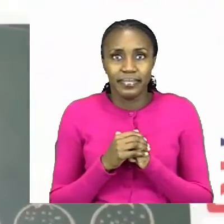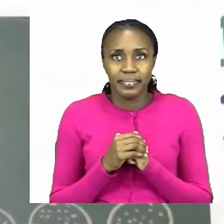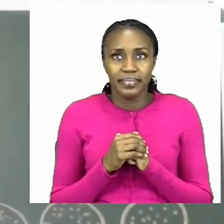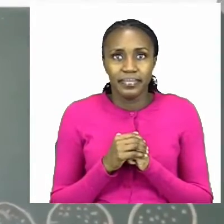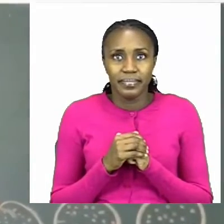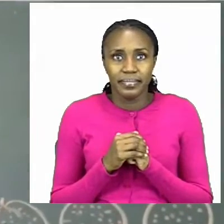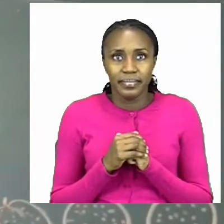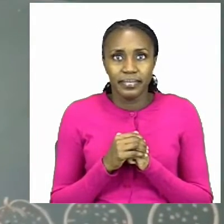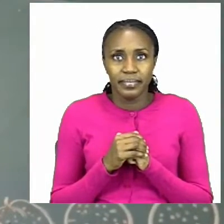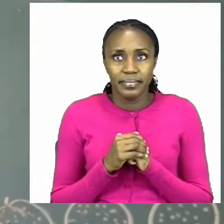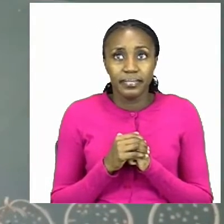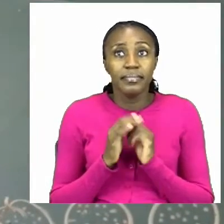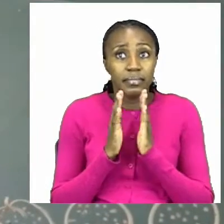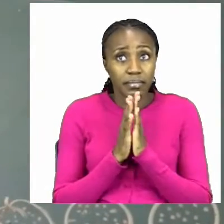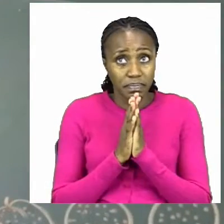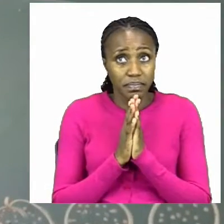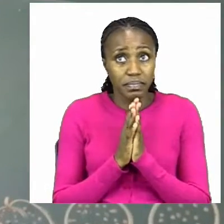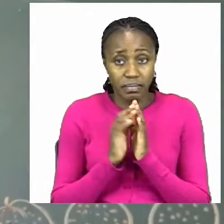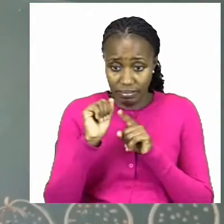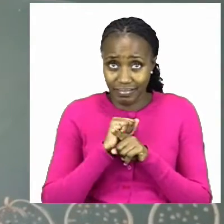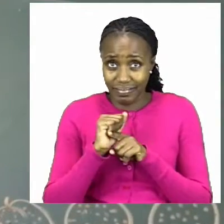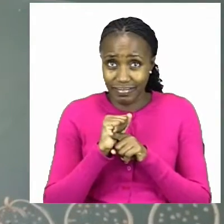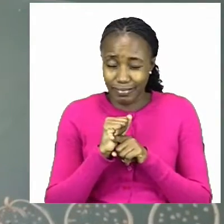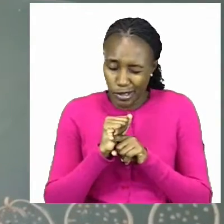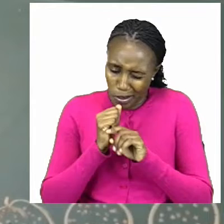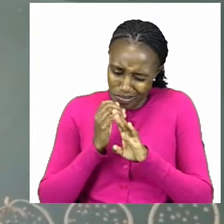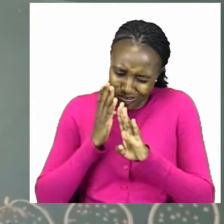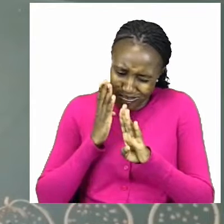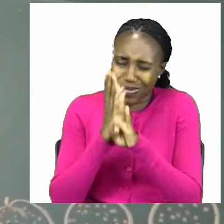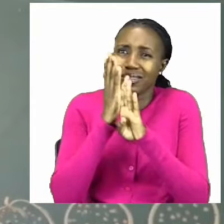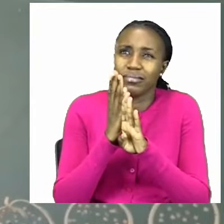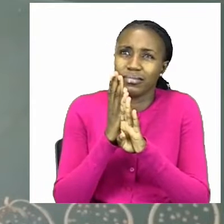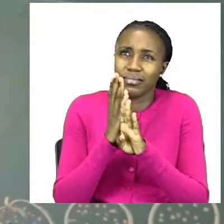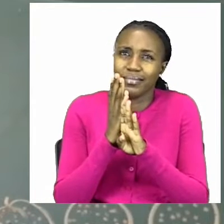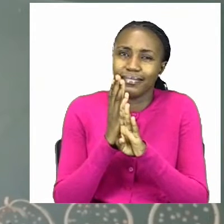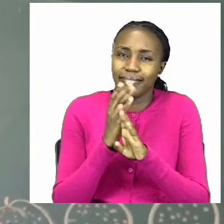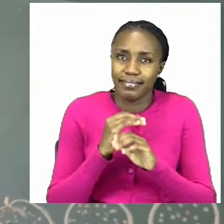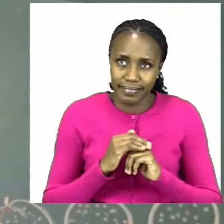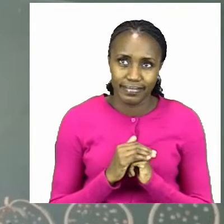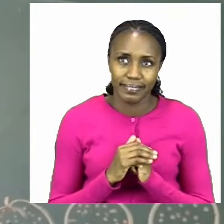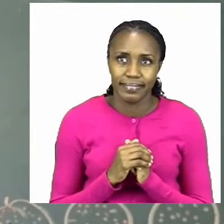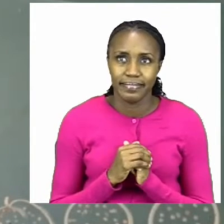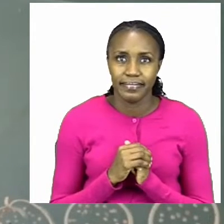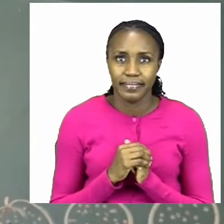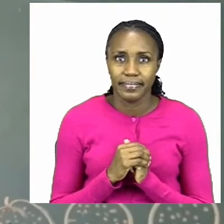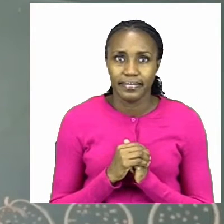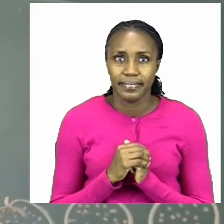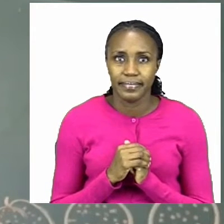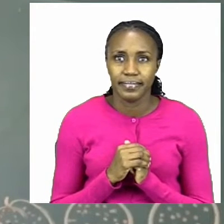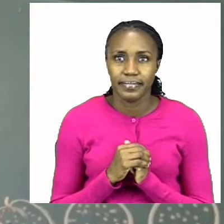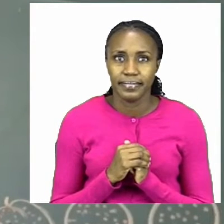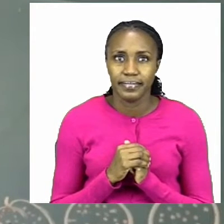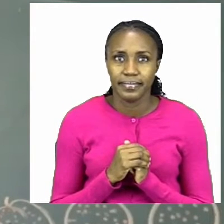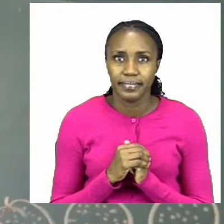remember, everyone, when we trace, we have to write all the way that the numbers